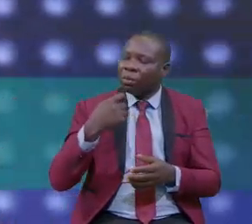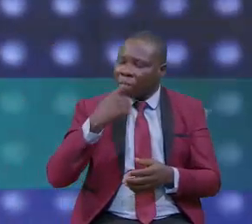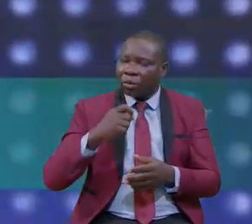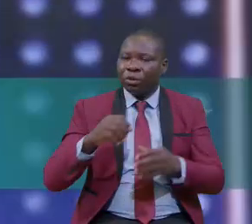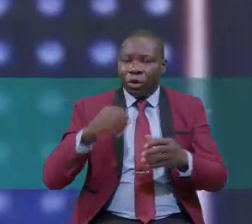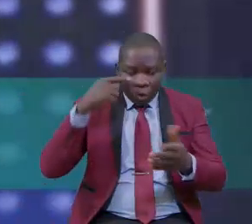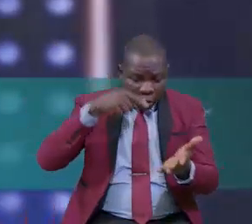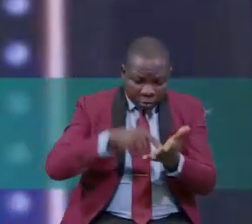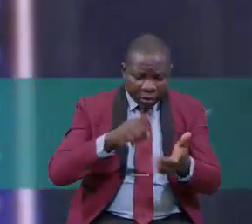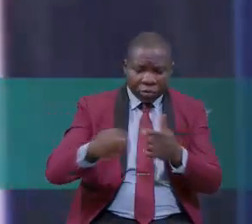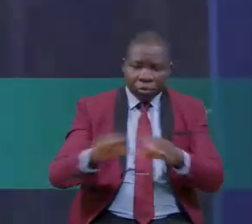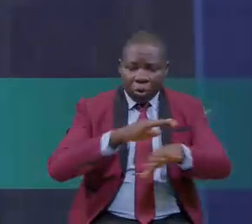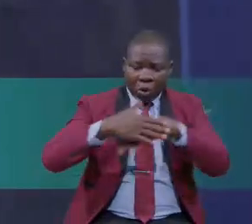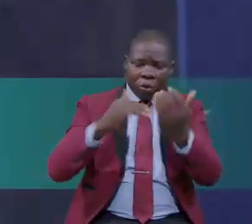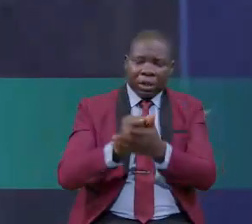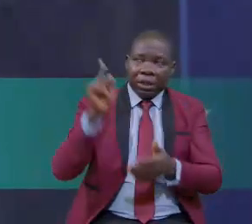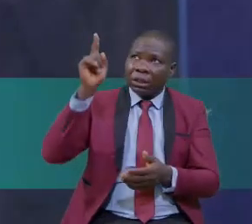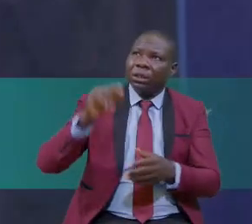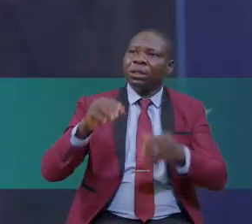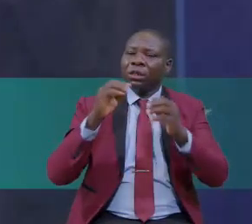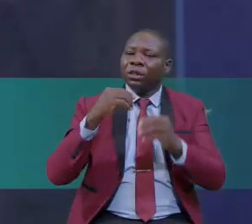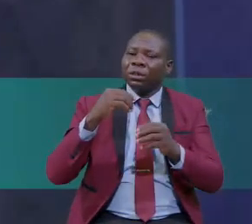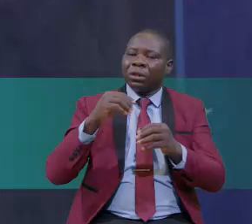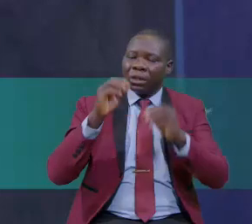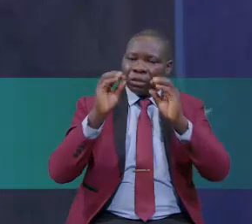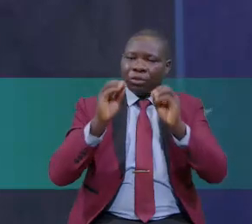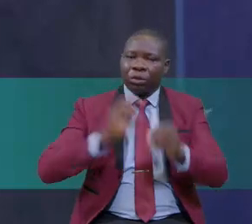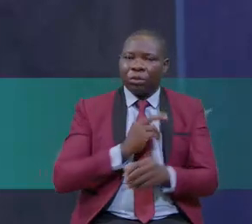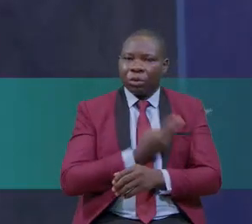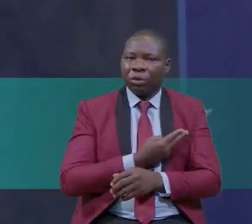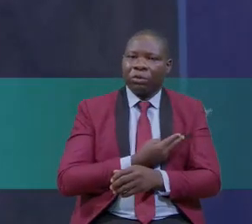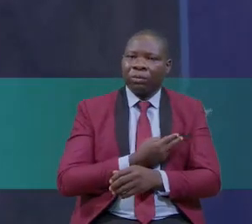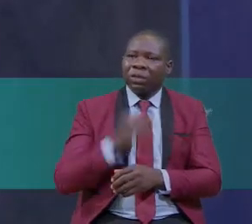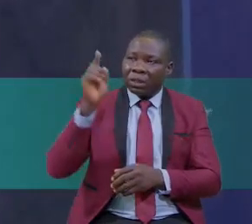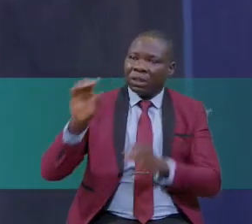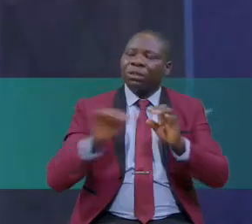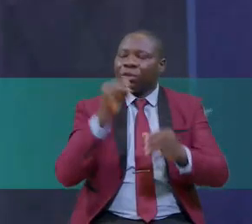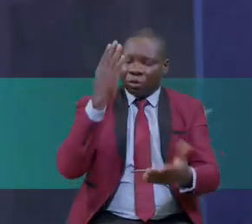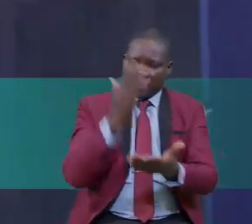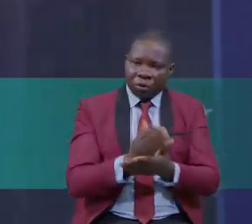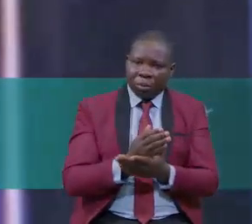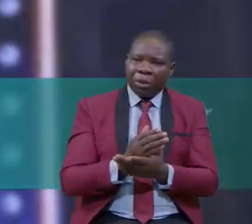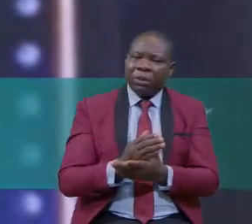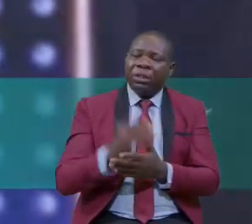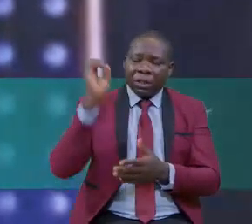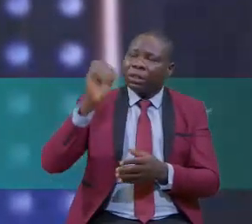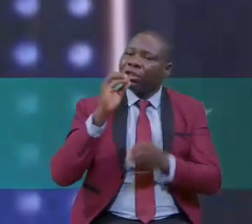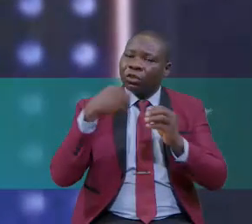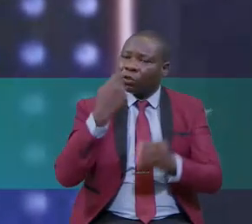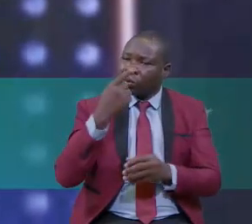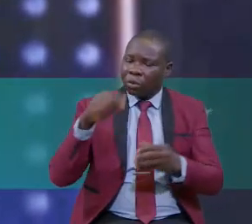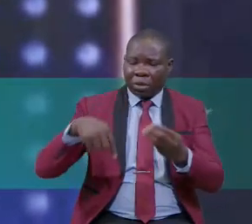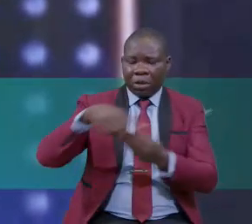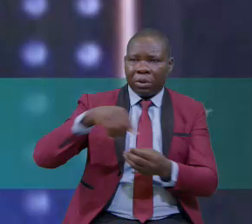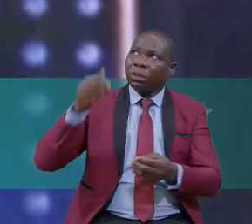stop talking about sanctification? He spoke about his coming again. He said, I tell you, I go